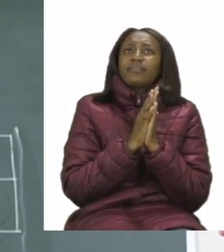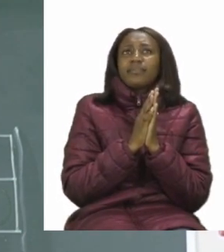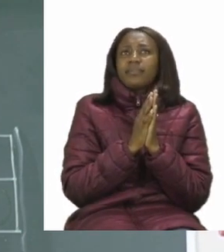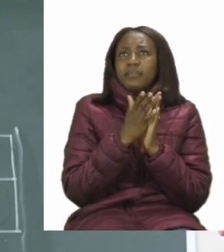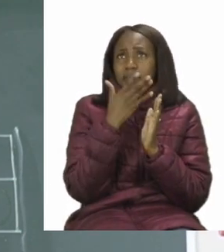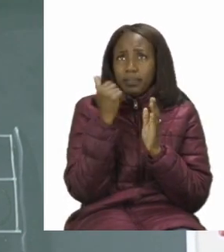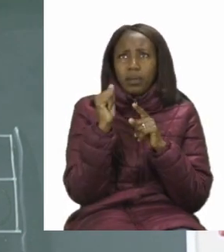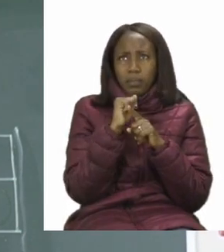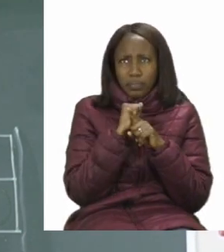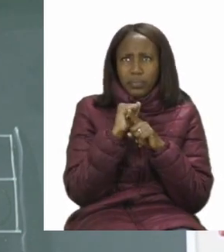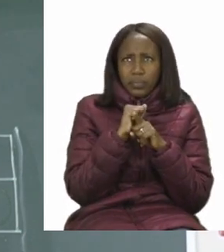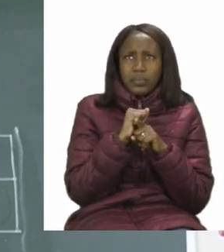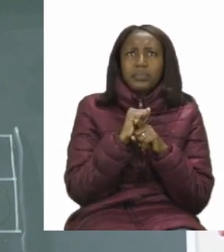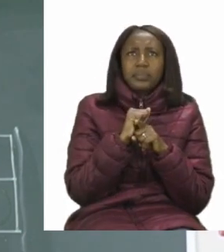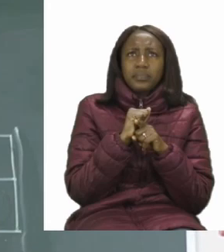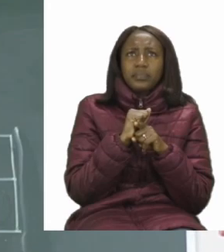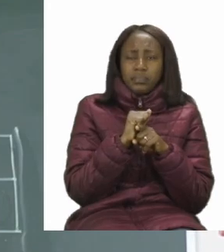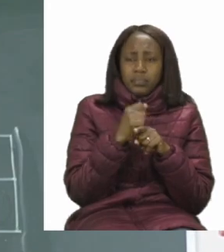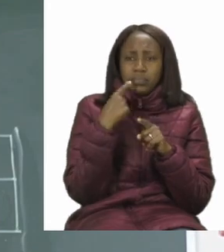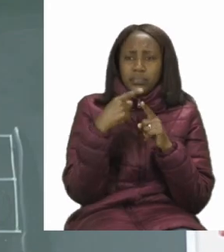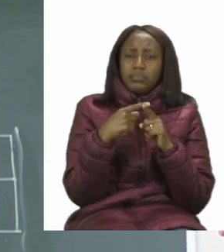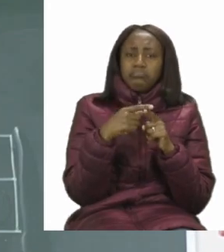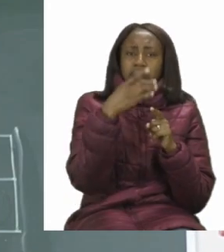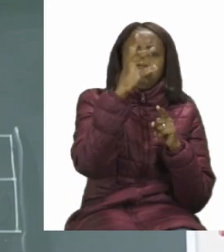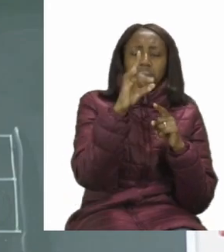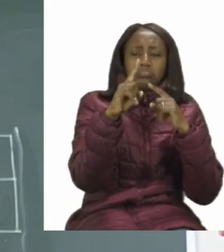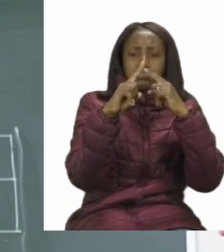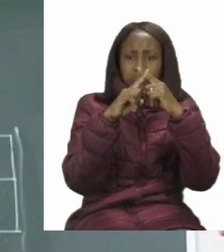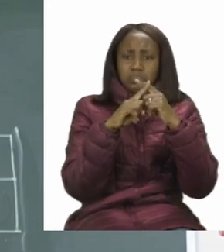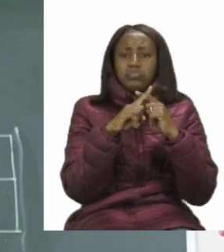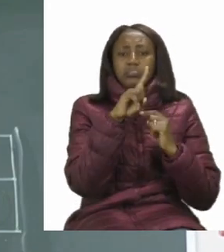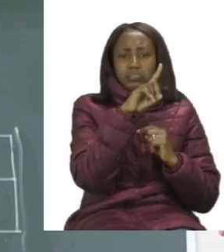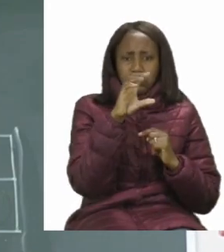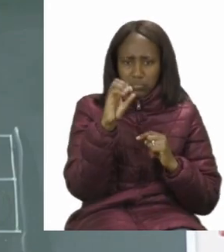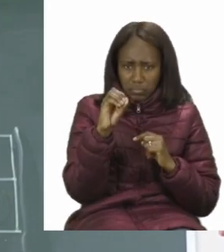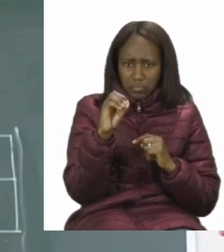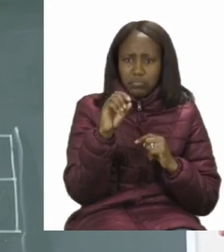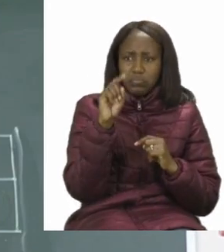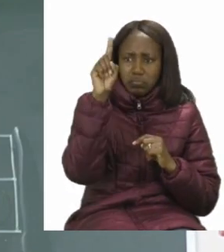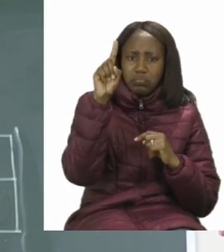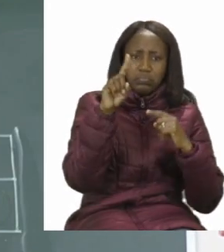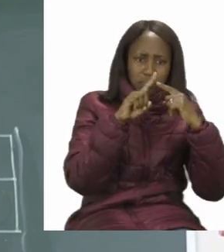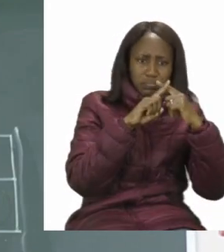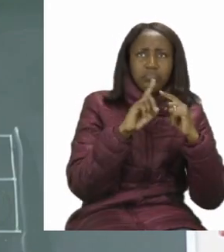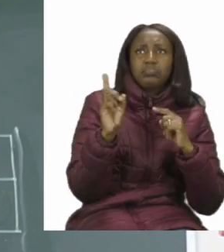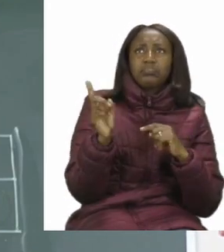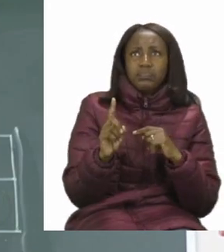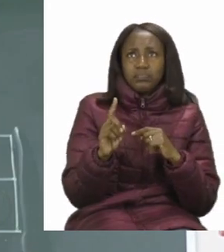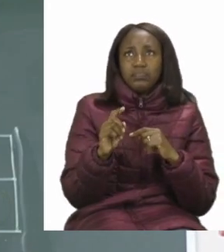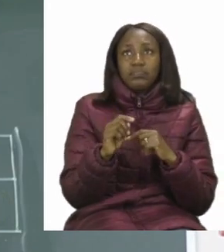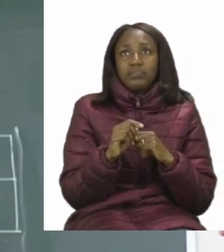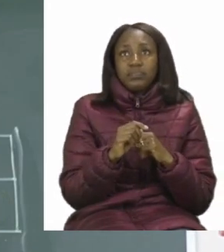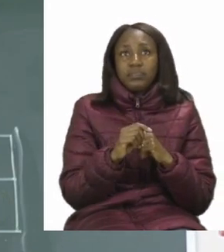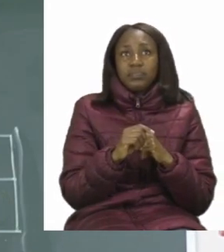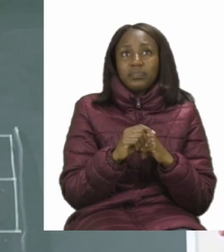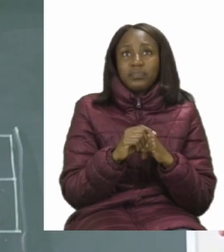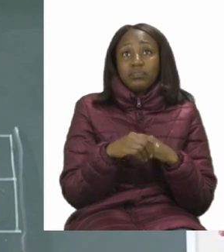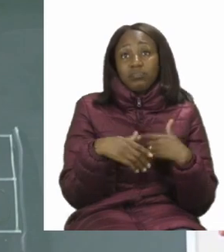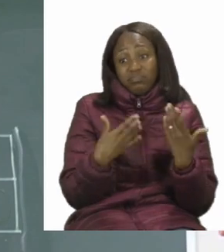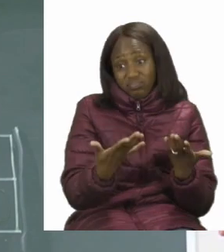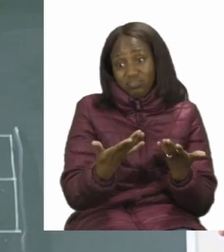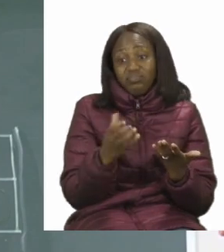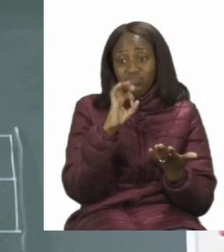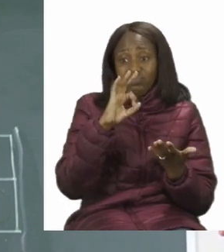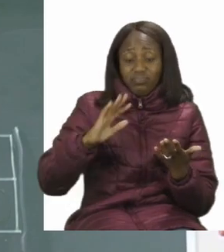we were doing it. 8 times 10, so that you can say it, or you can write it